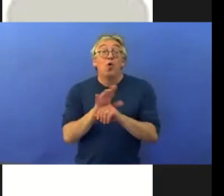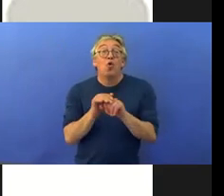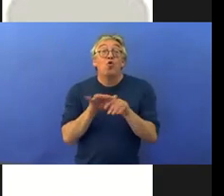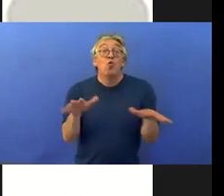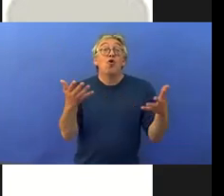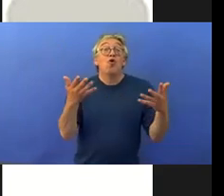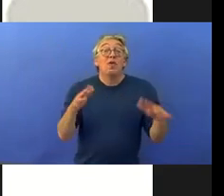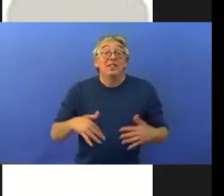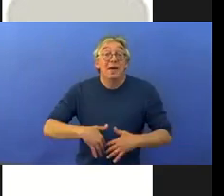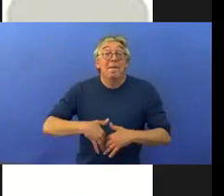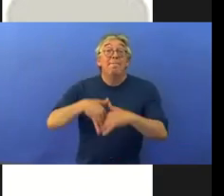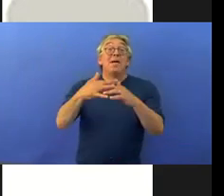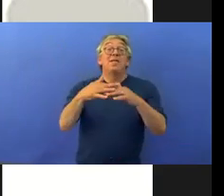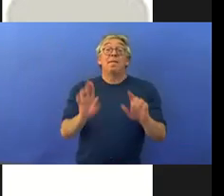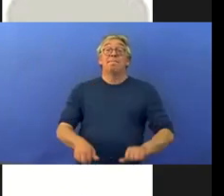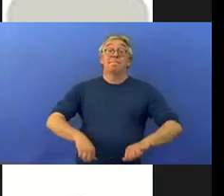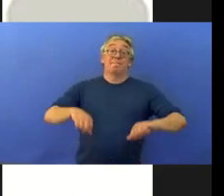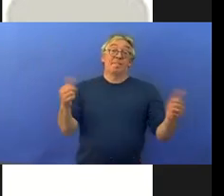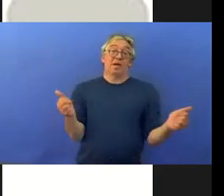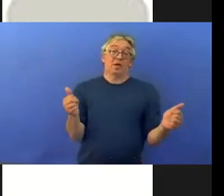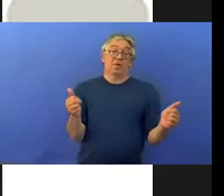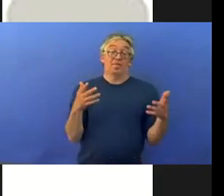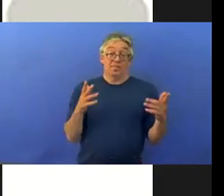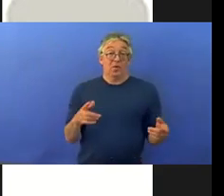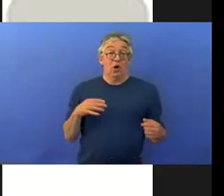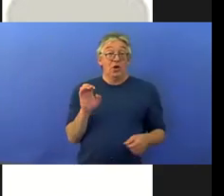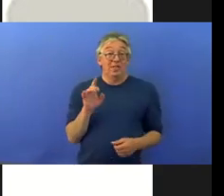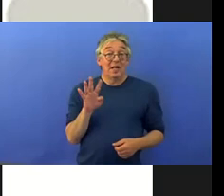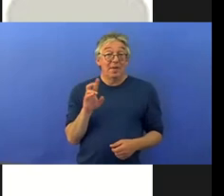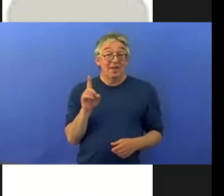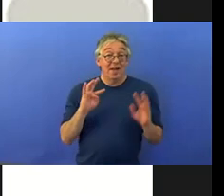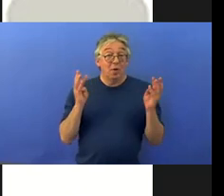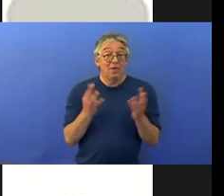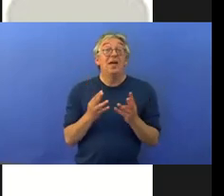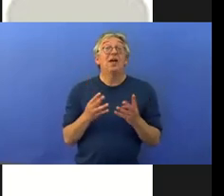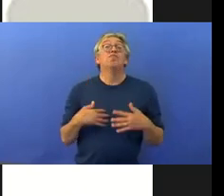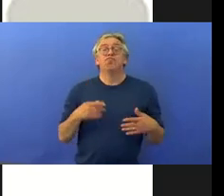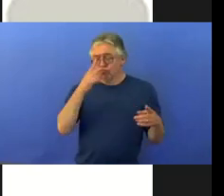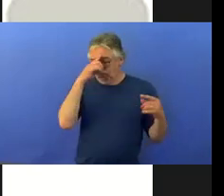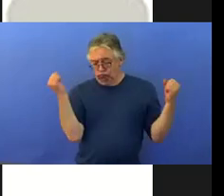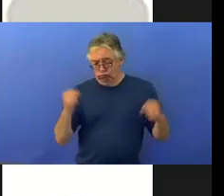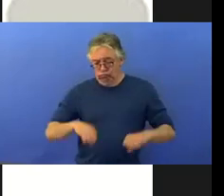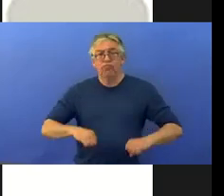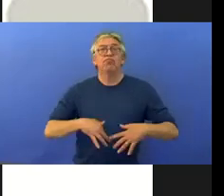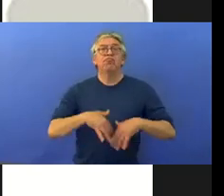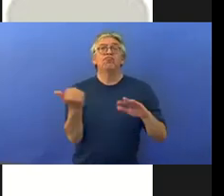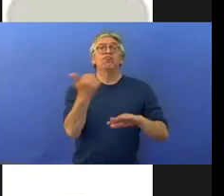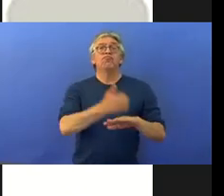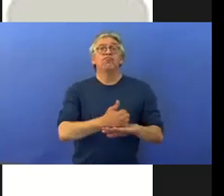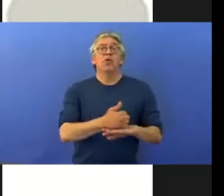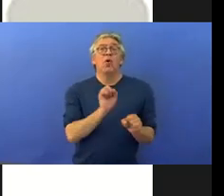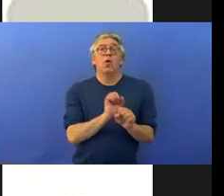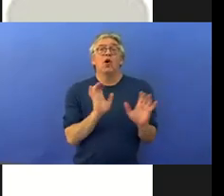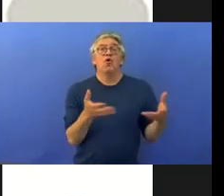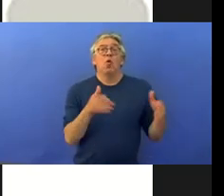23rd session, we, committee experts, decide to establish a working group for the institutionalization. The first